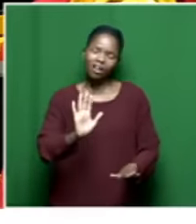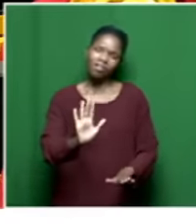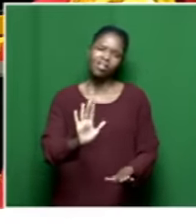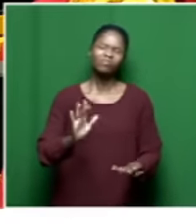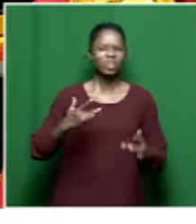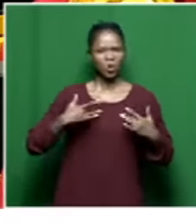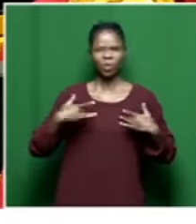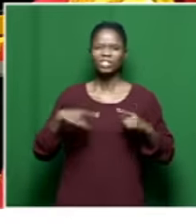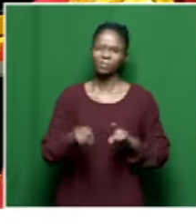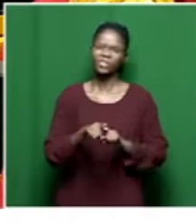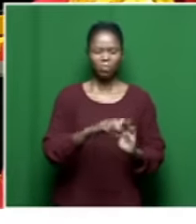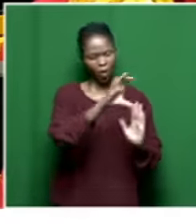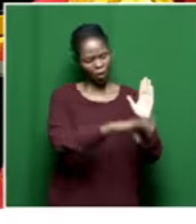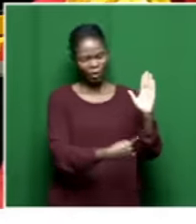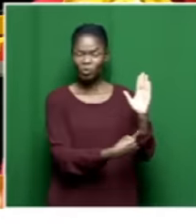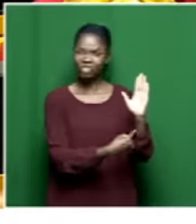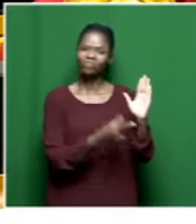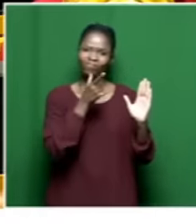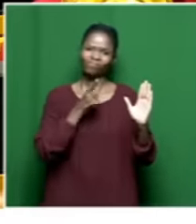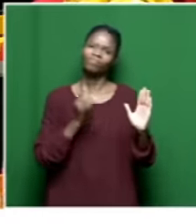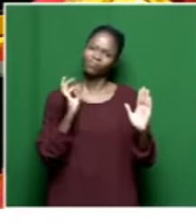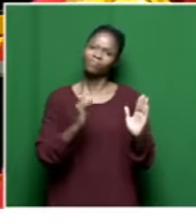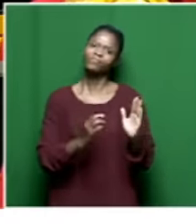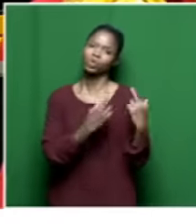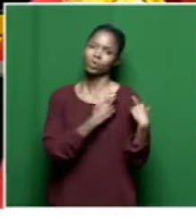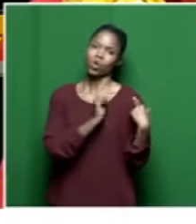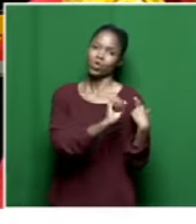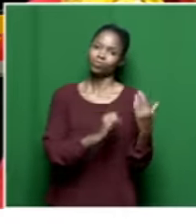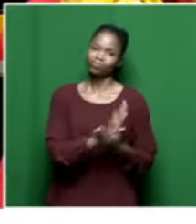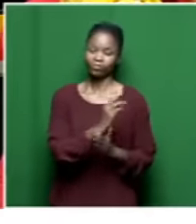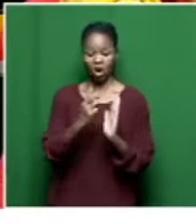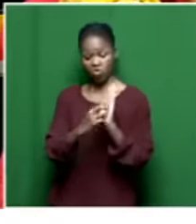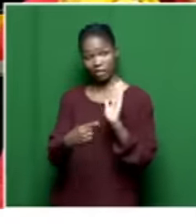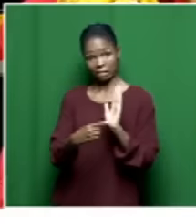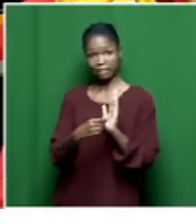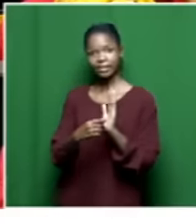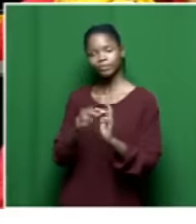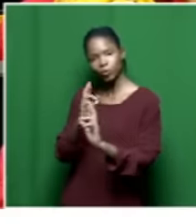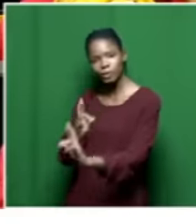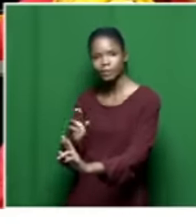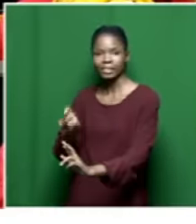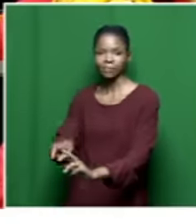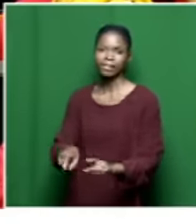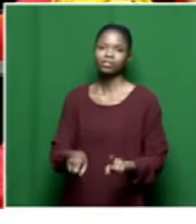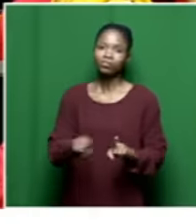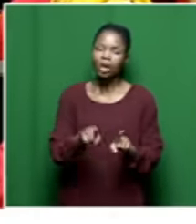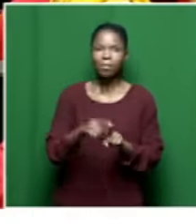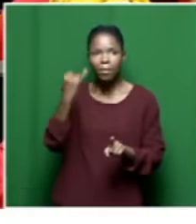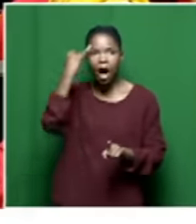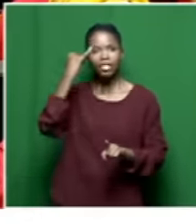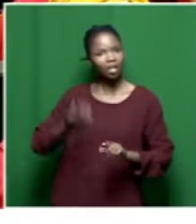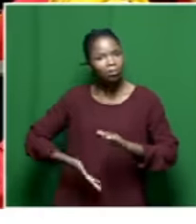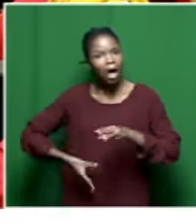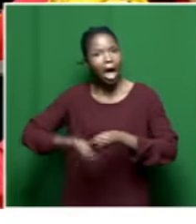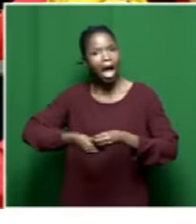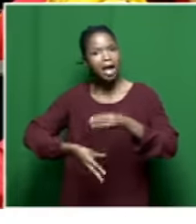have a constitutional obligation to respect the rules. You do not make them as you go.